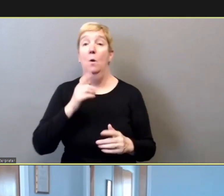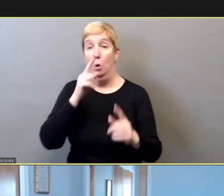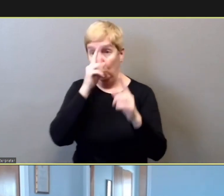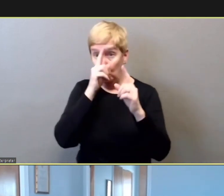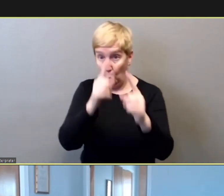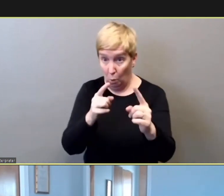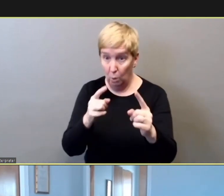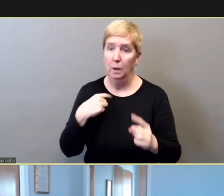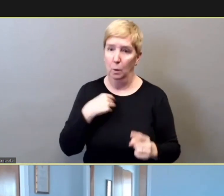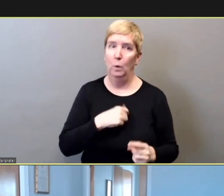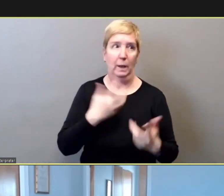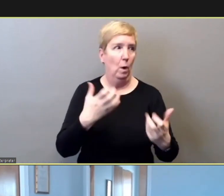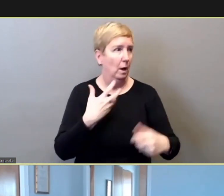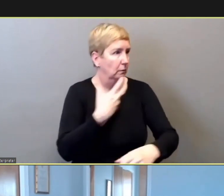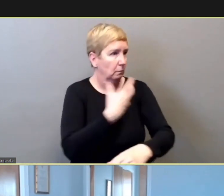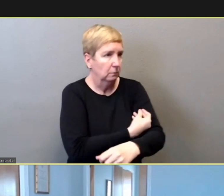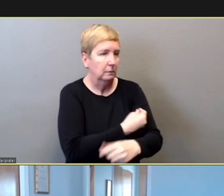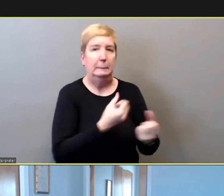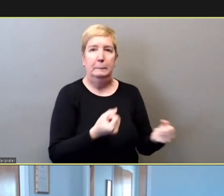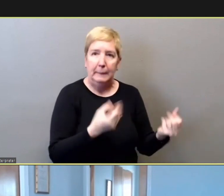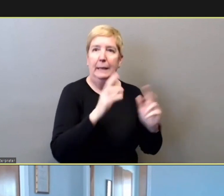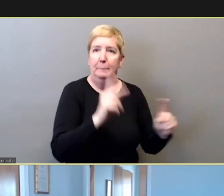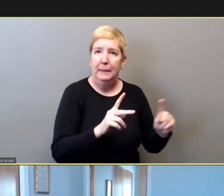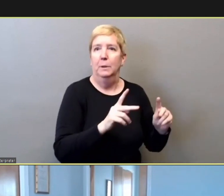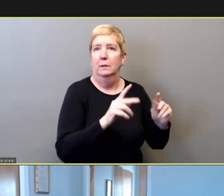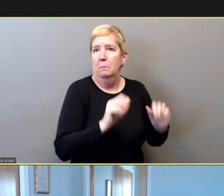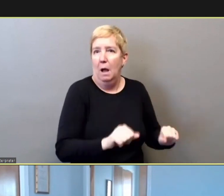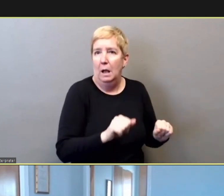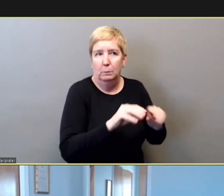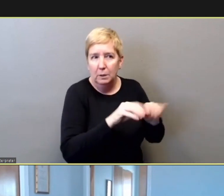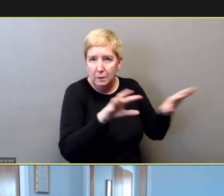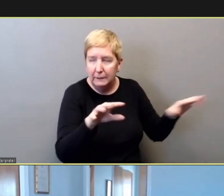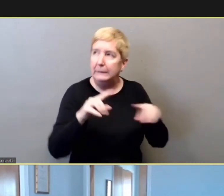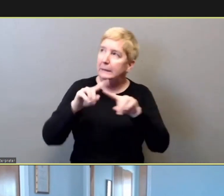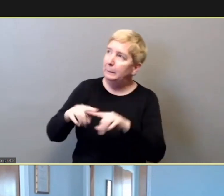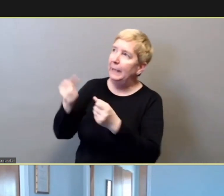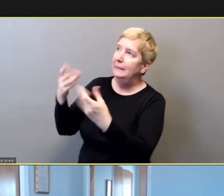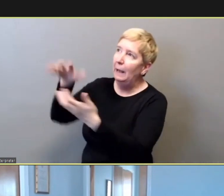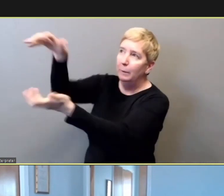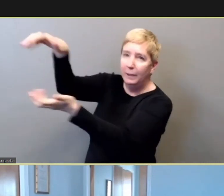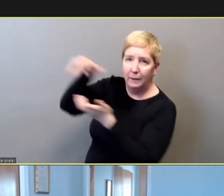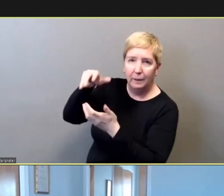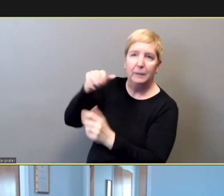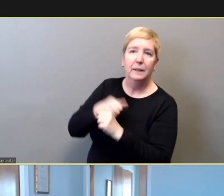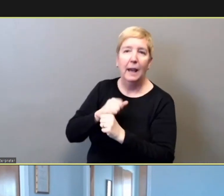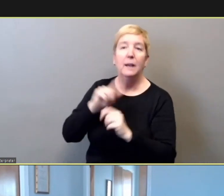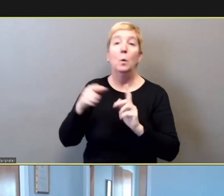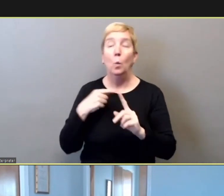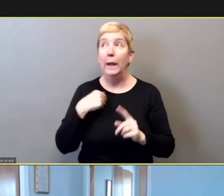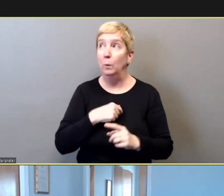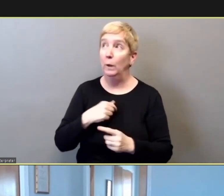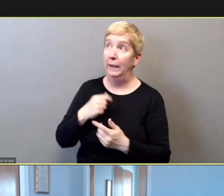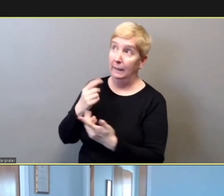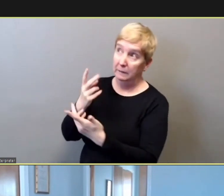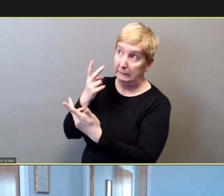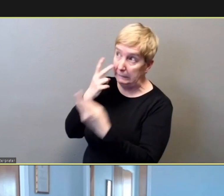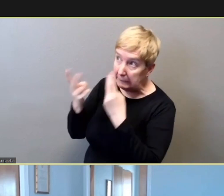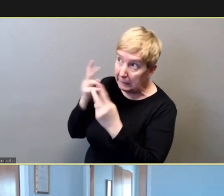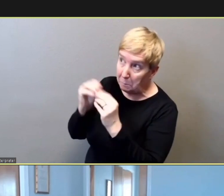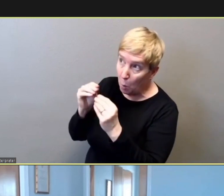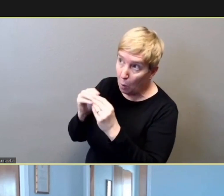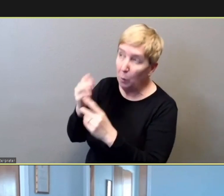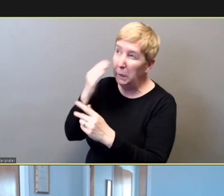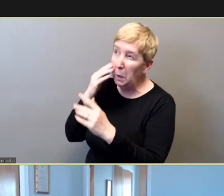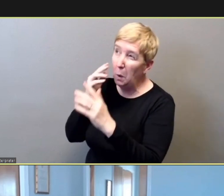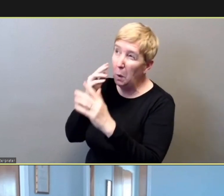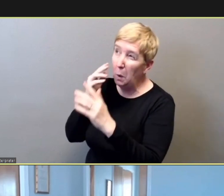in the arms of New Mexicans as we can, and it really depends on the supply. So as we see more information moving forward and more long-term, we